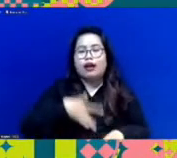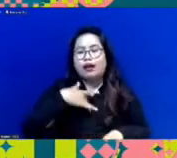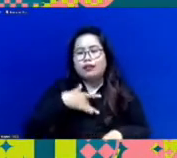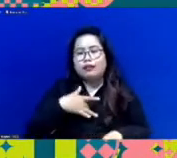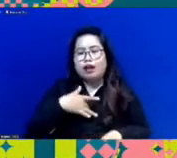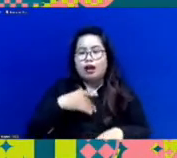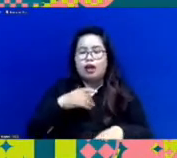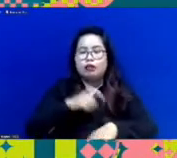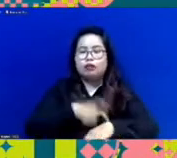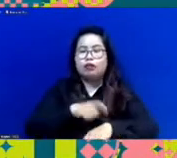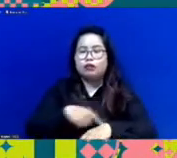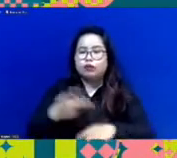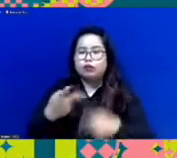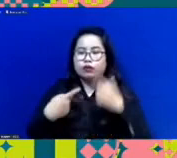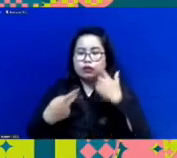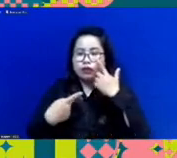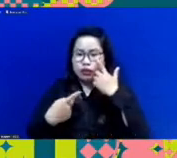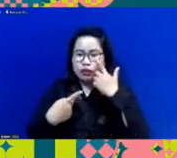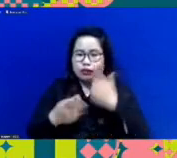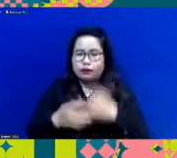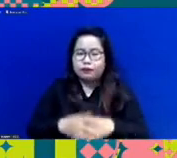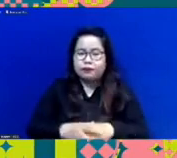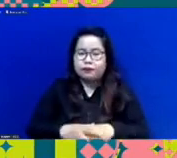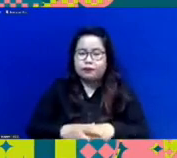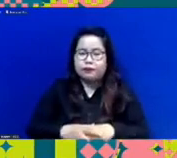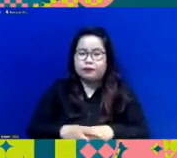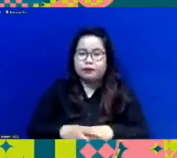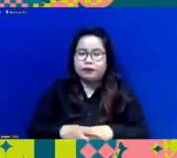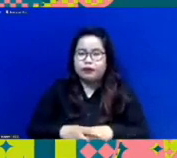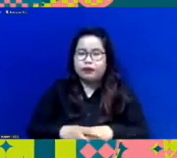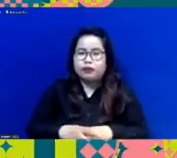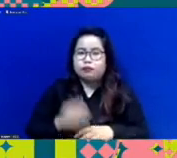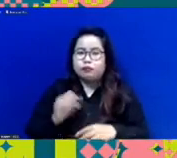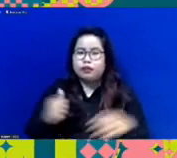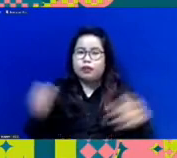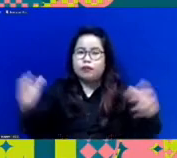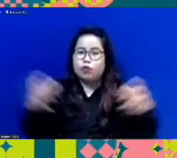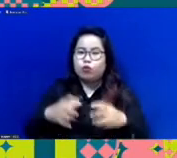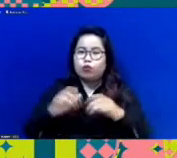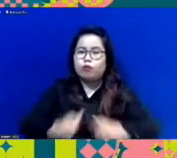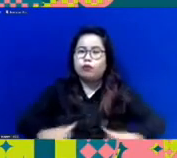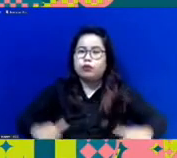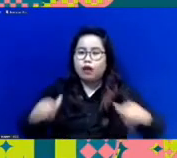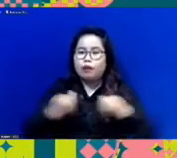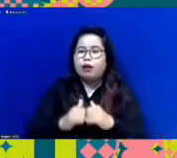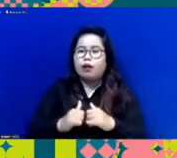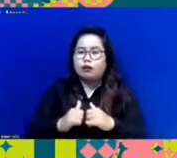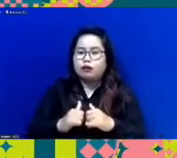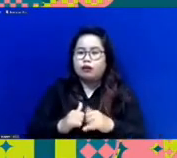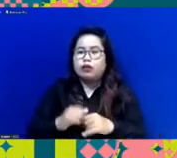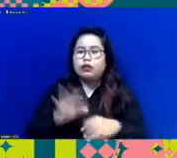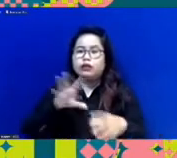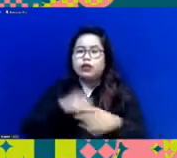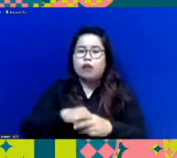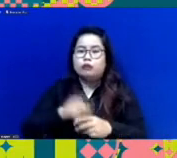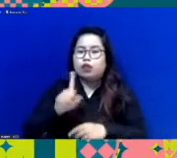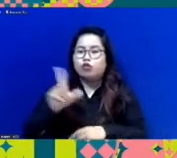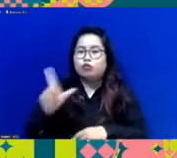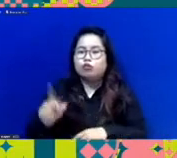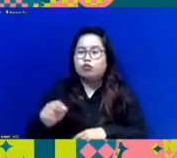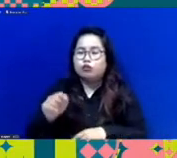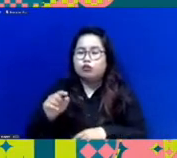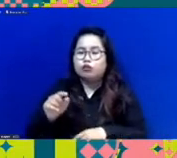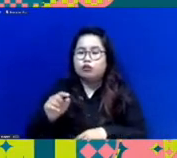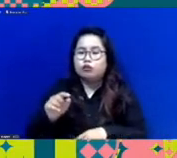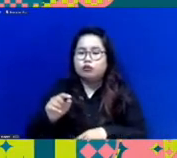calls, every single month we get together. So despite our work during the month, we then have this kind of powerful Zoom call. And